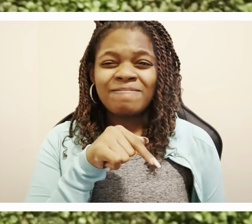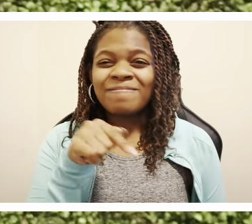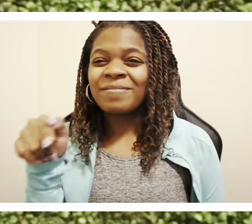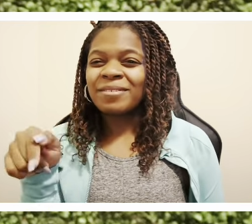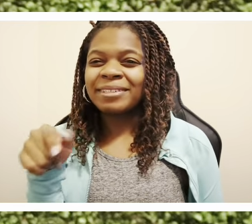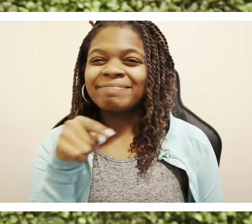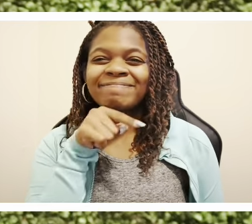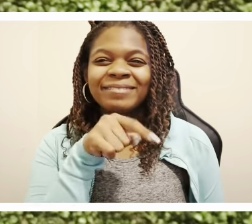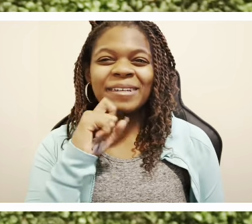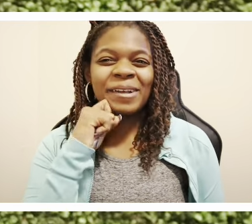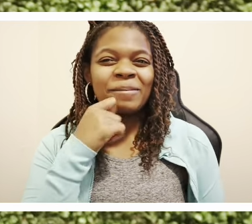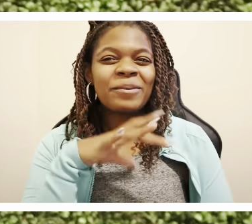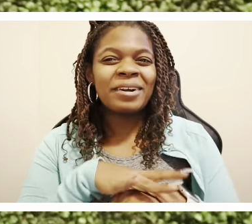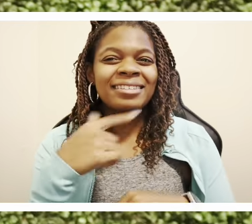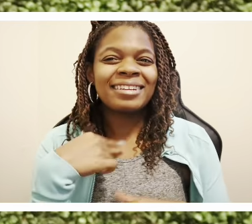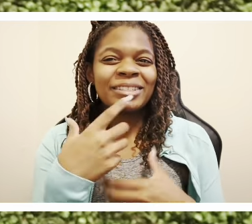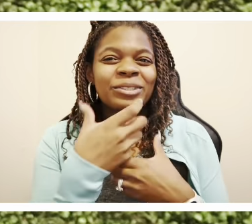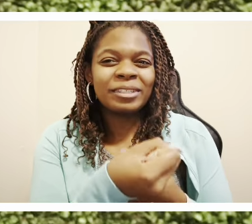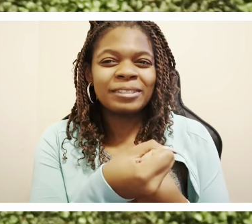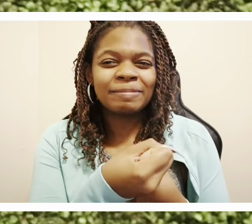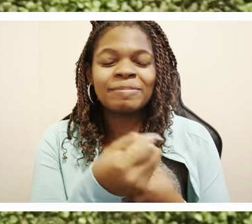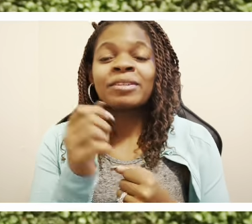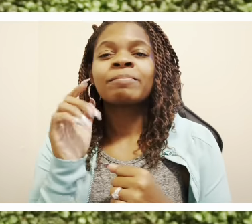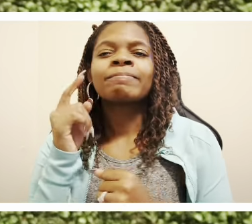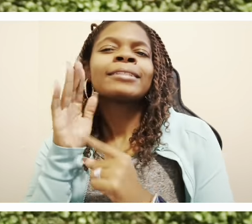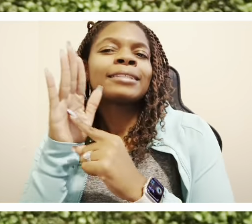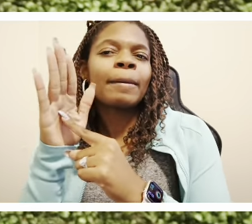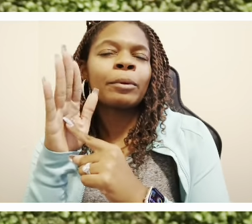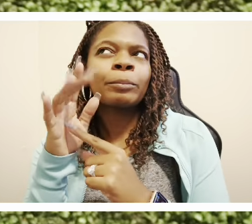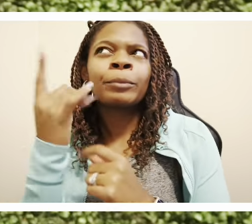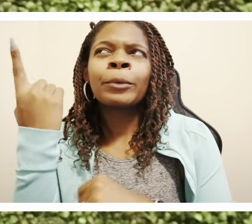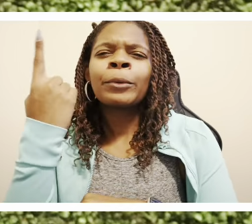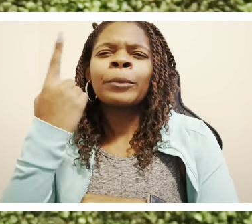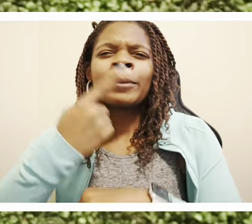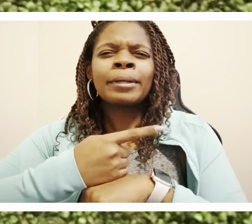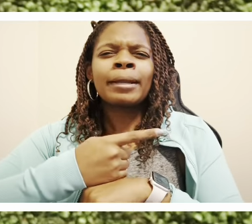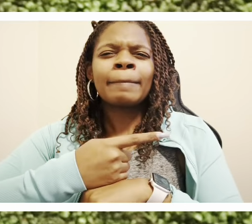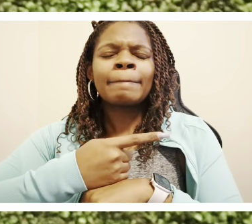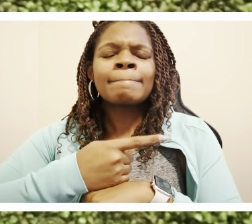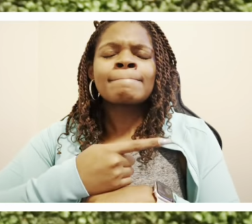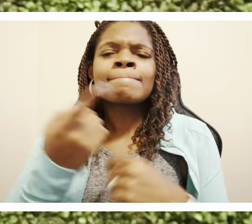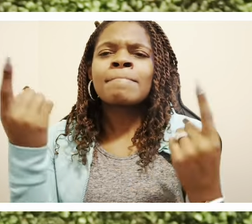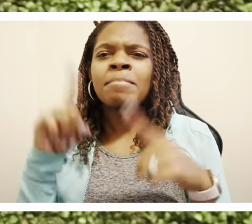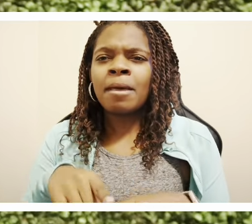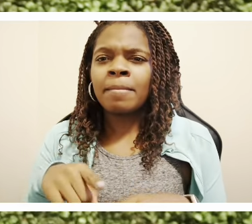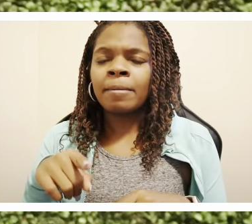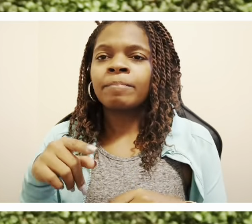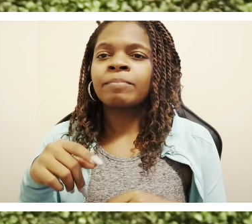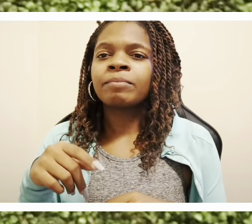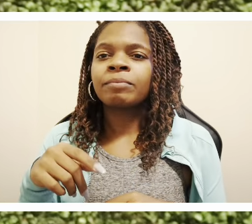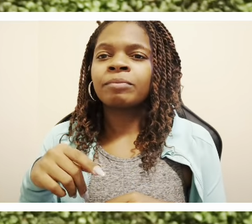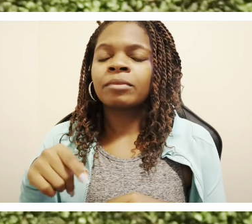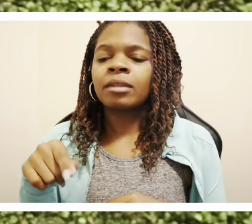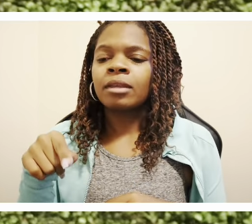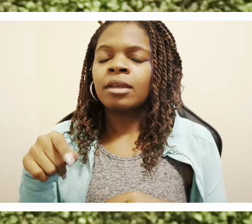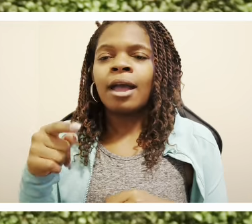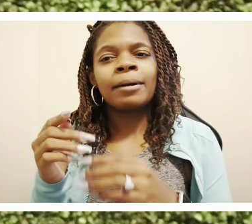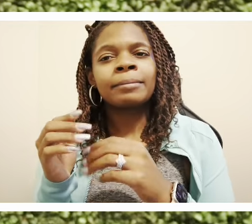one I trusted a little bit more, I would say the Apple Watch, mainly because like the Fitbit, one day it said I got 10,000